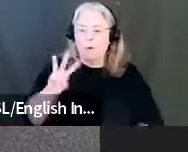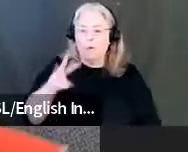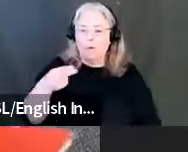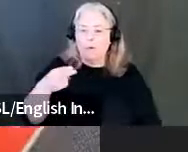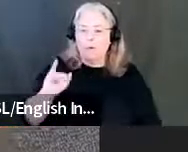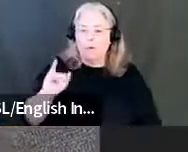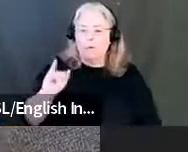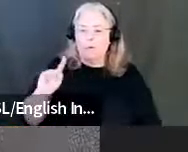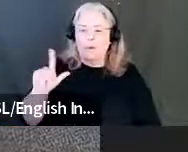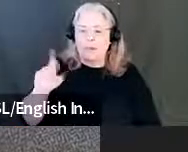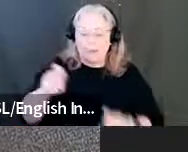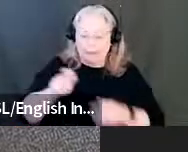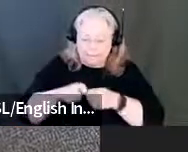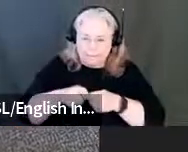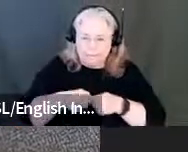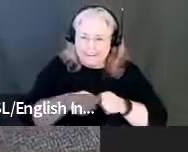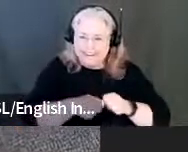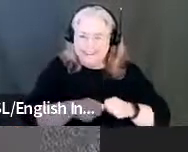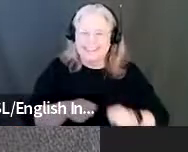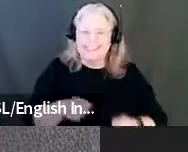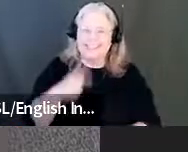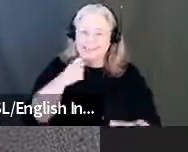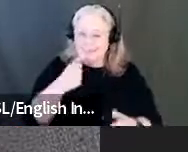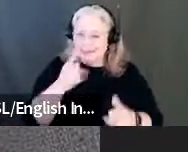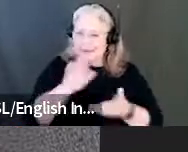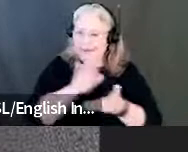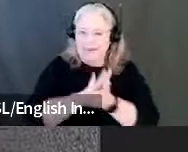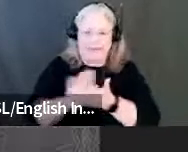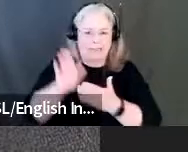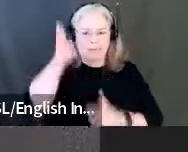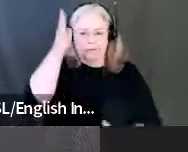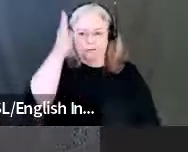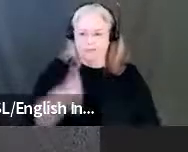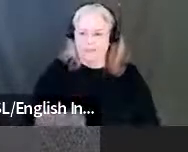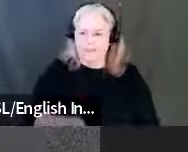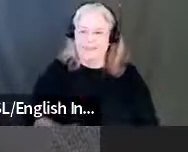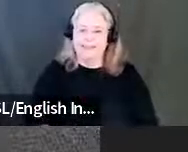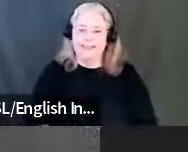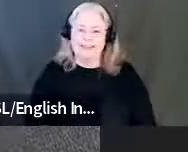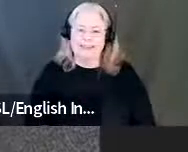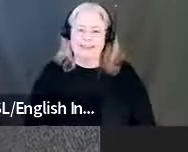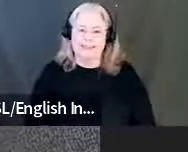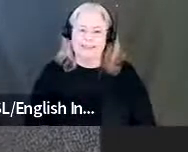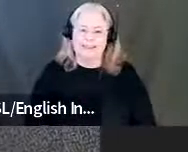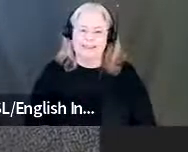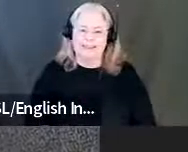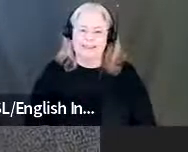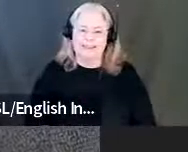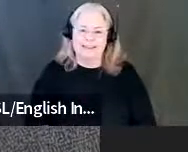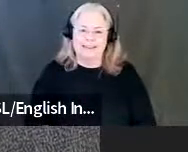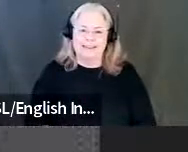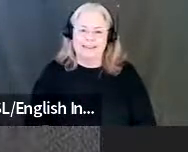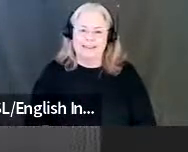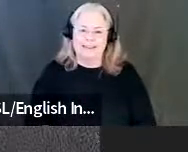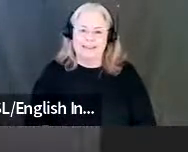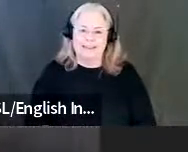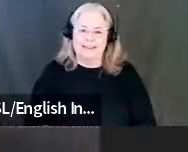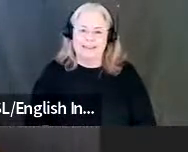it comes off really easily and it straightens it up. This one I need to take some